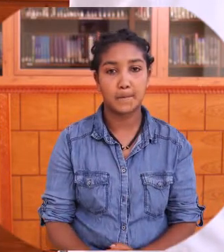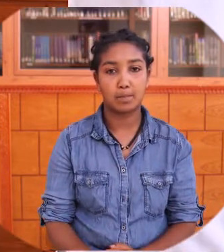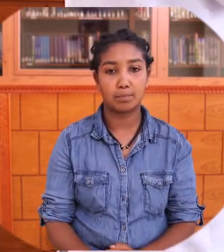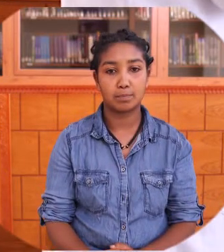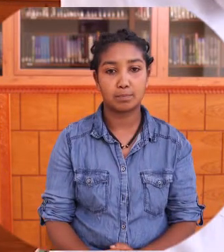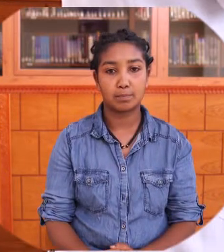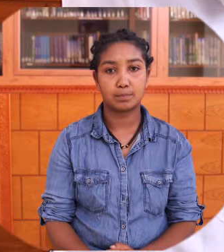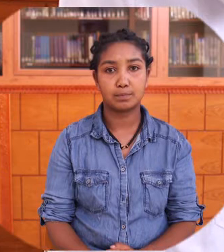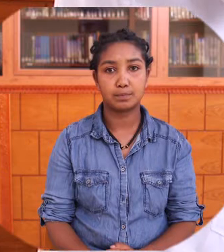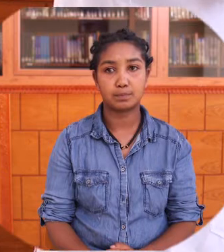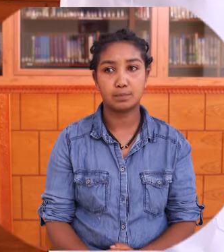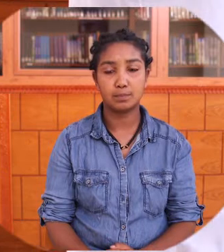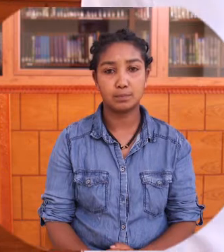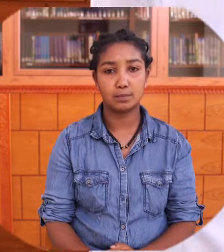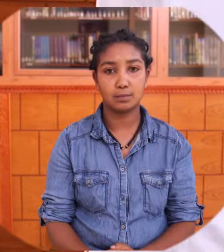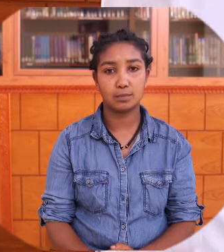crop